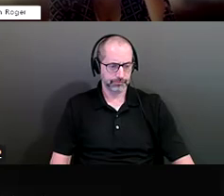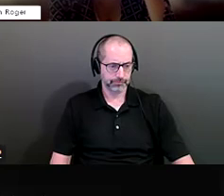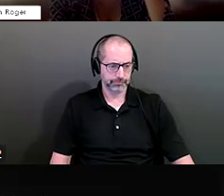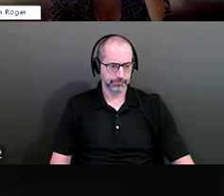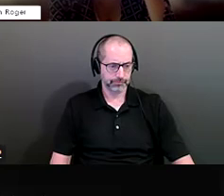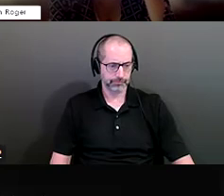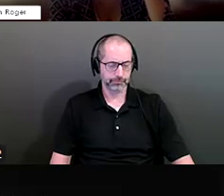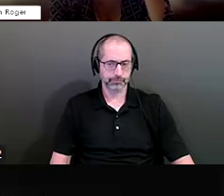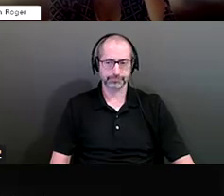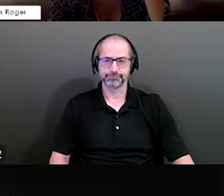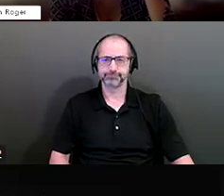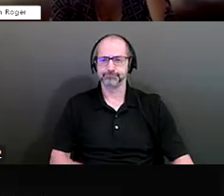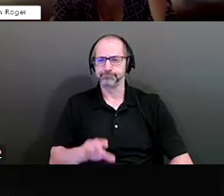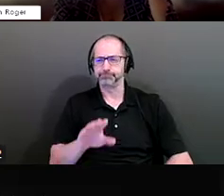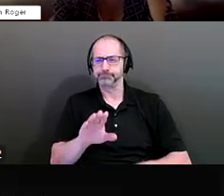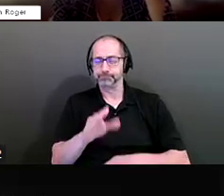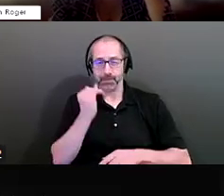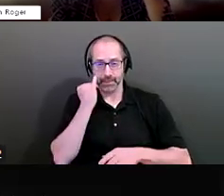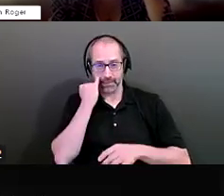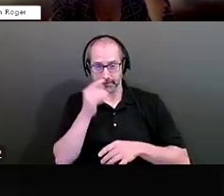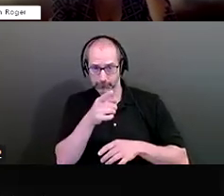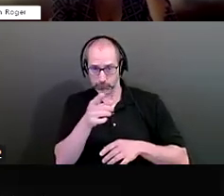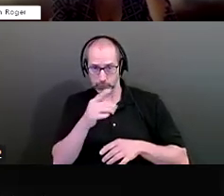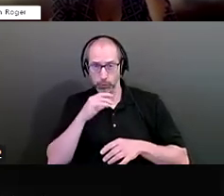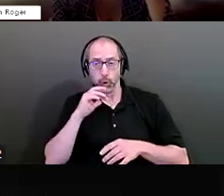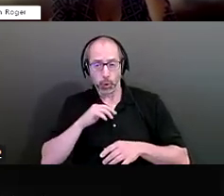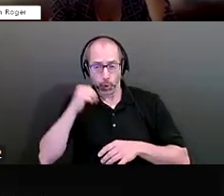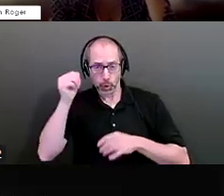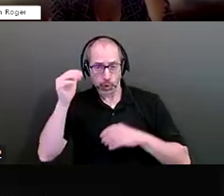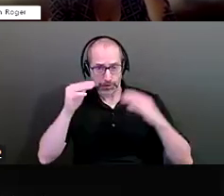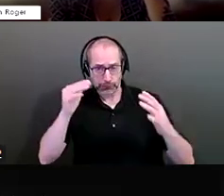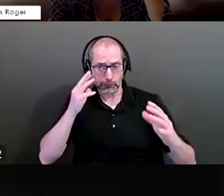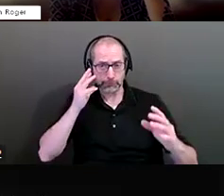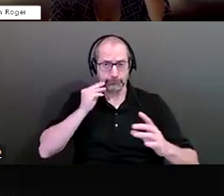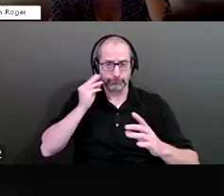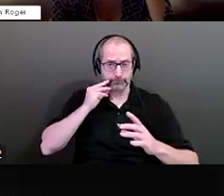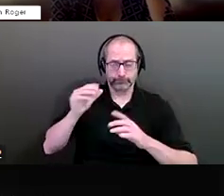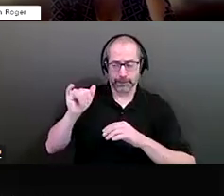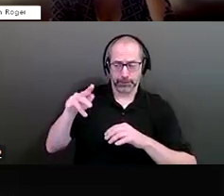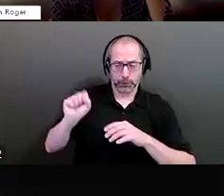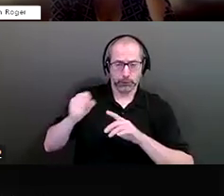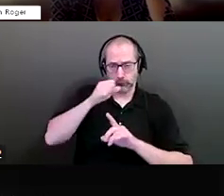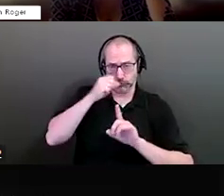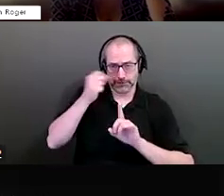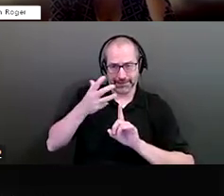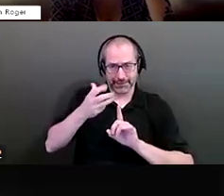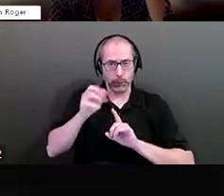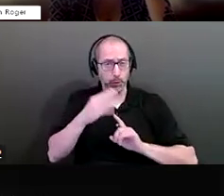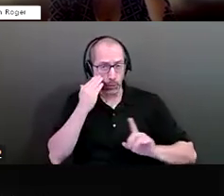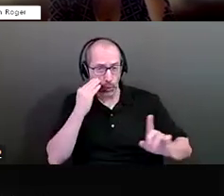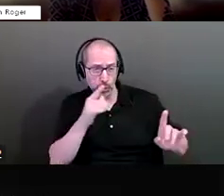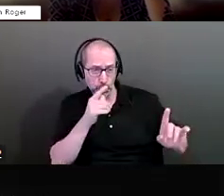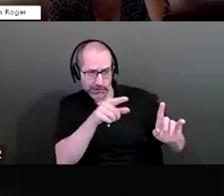If you are an older adult experiencing abuse or neglect, or if you know an older adult experiencing abuse or neglect, talk to your